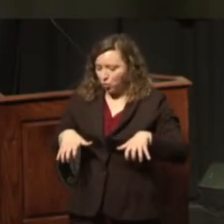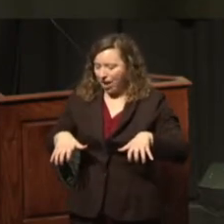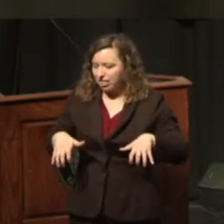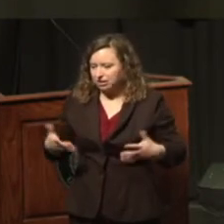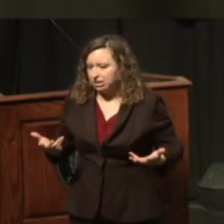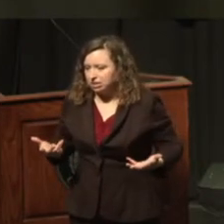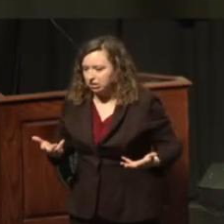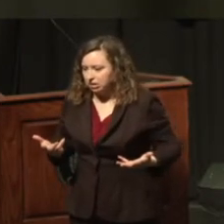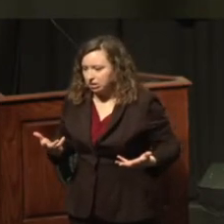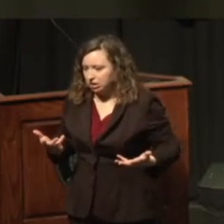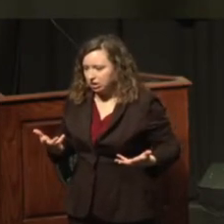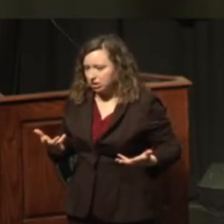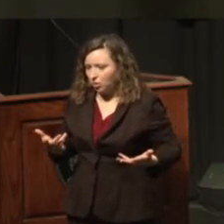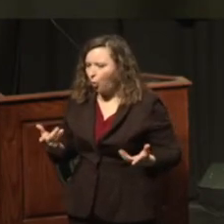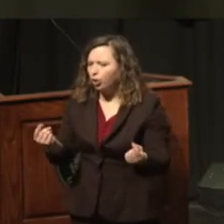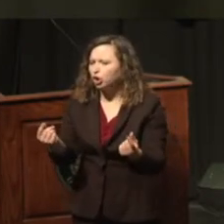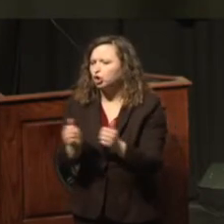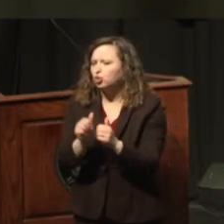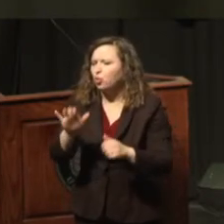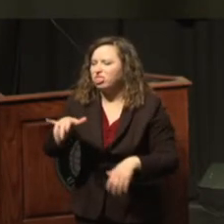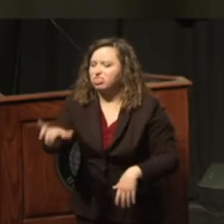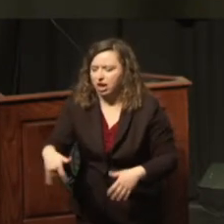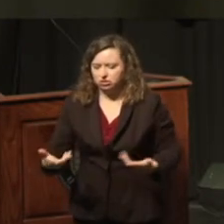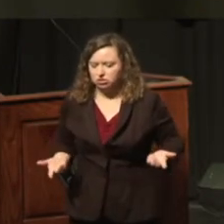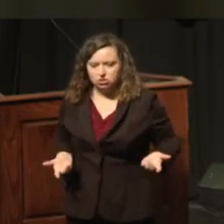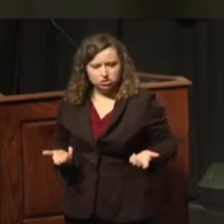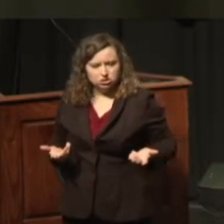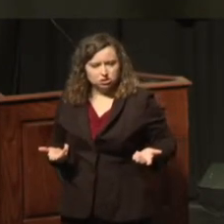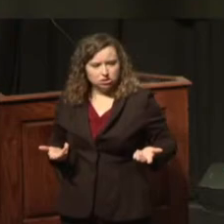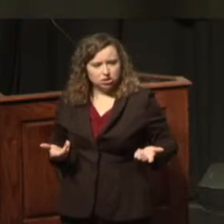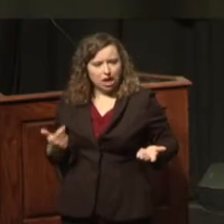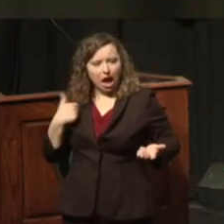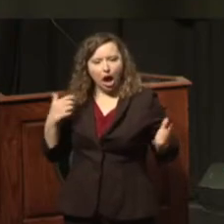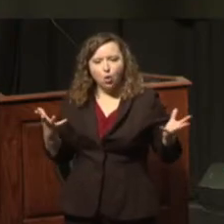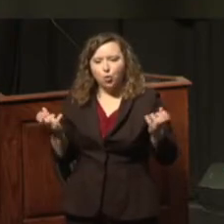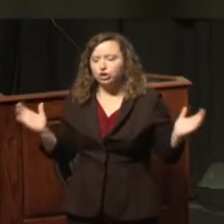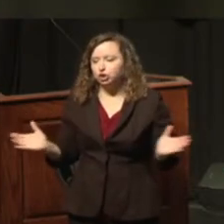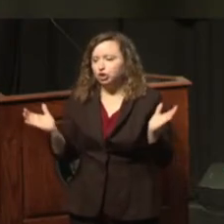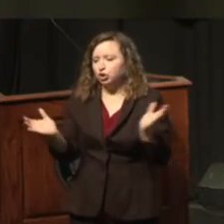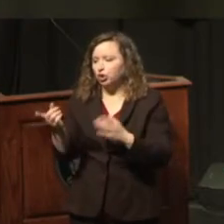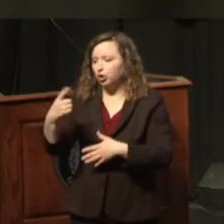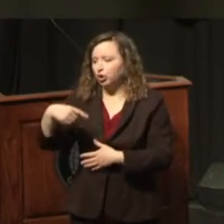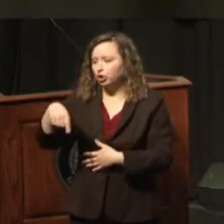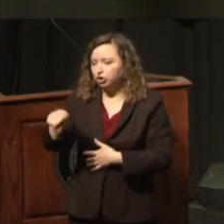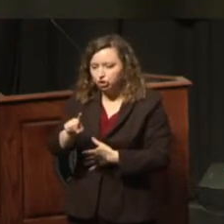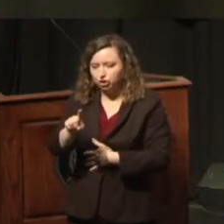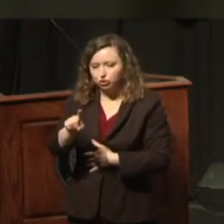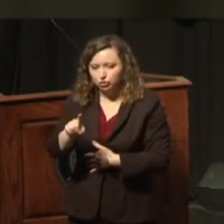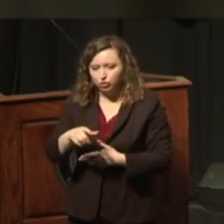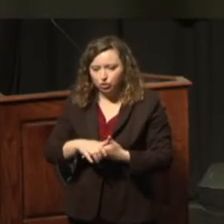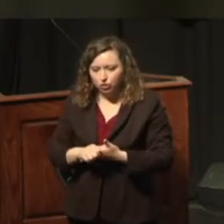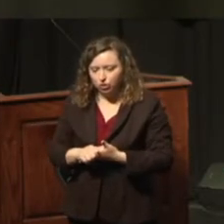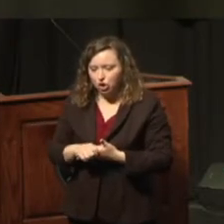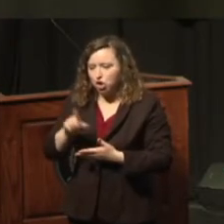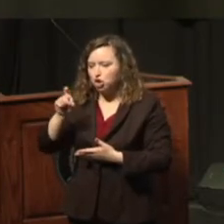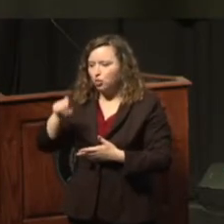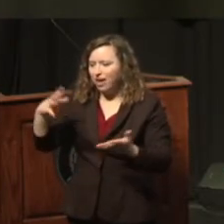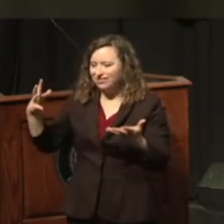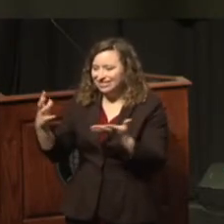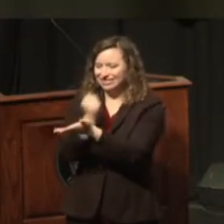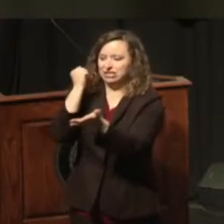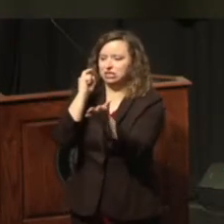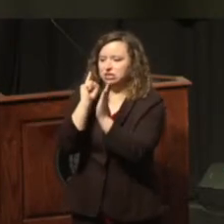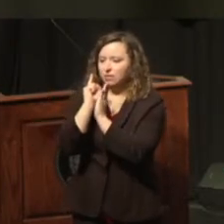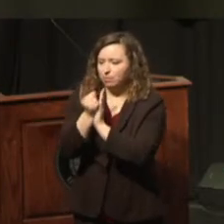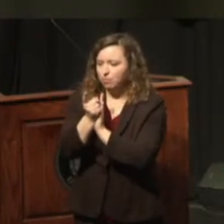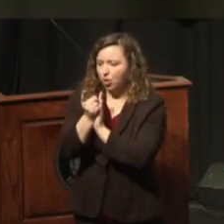it? What are you going to do with that? Let me encourage you to use what you got to seize the moment,